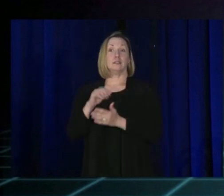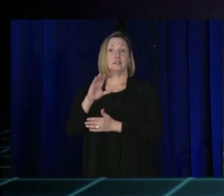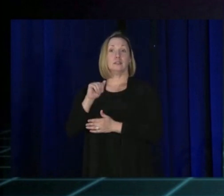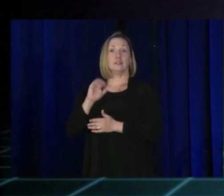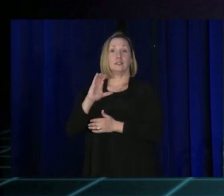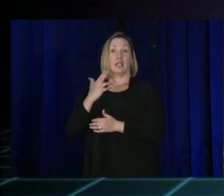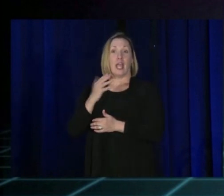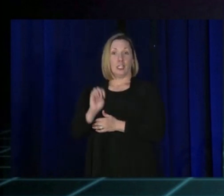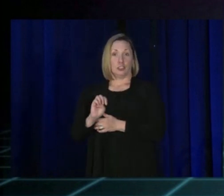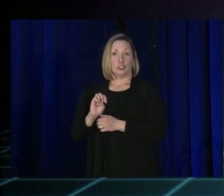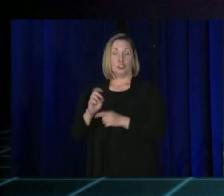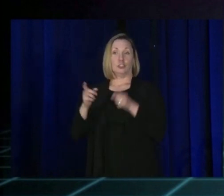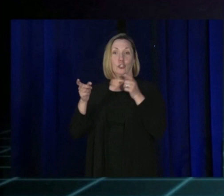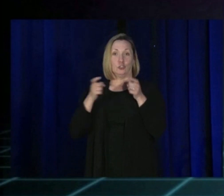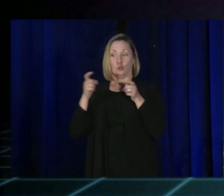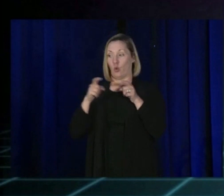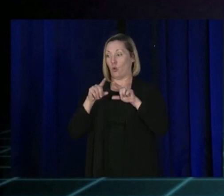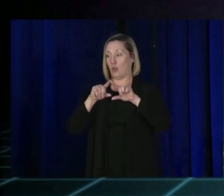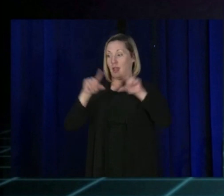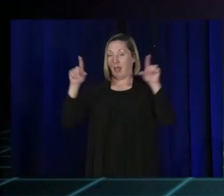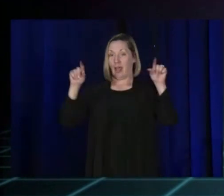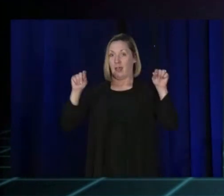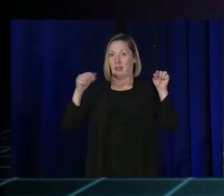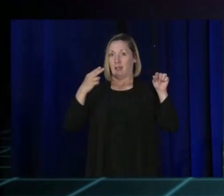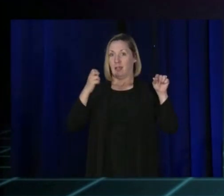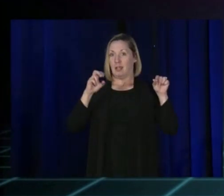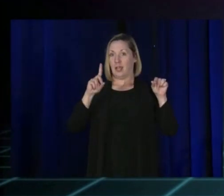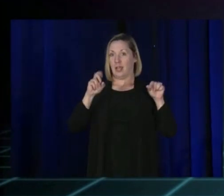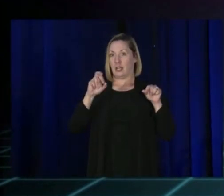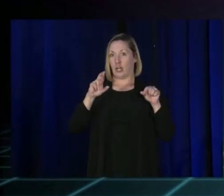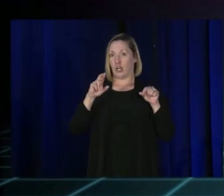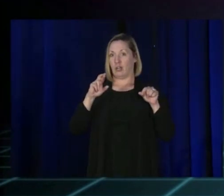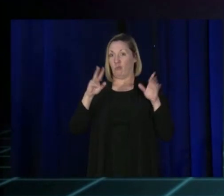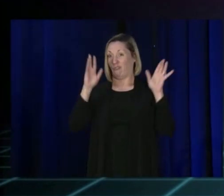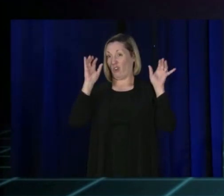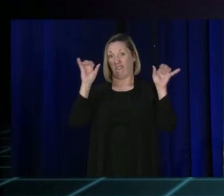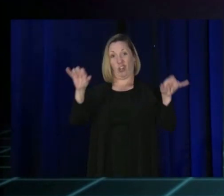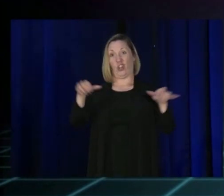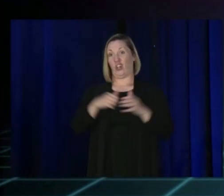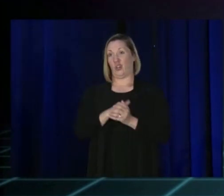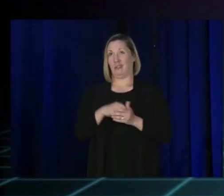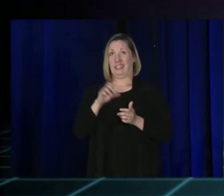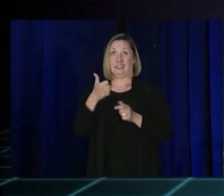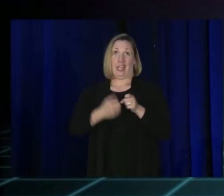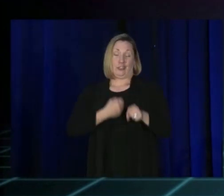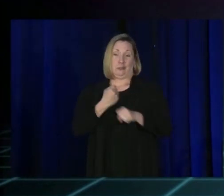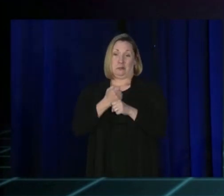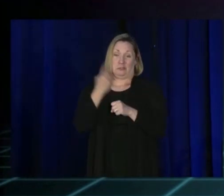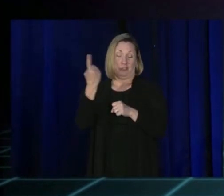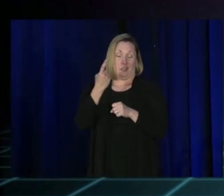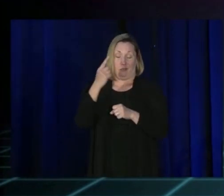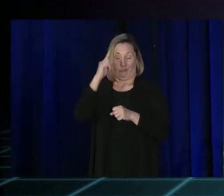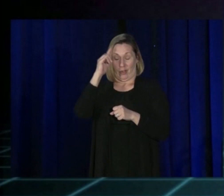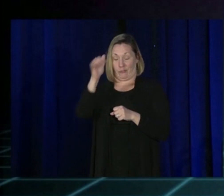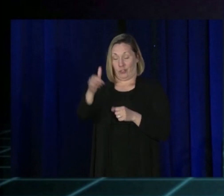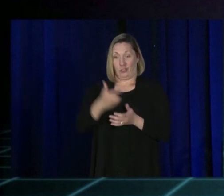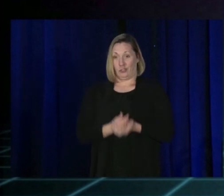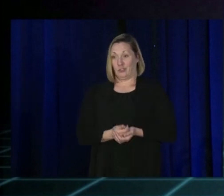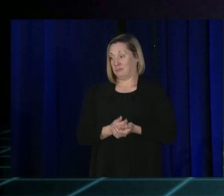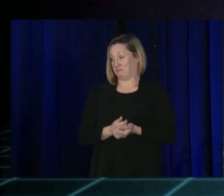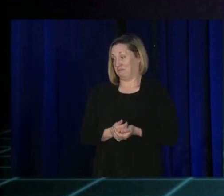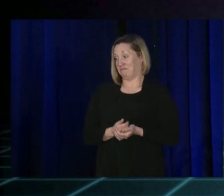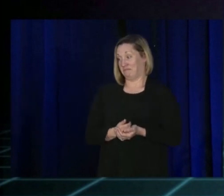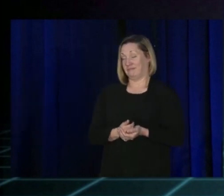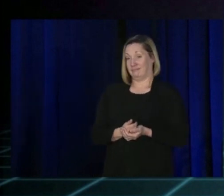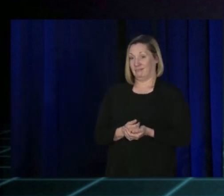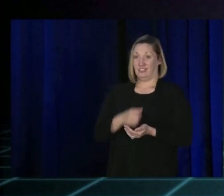control header, which basically is forever. It's like 10 years or something like that. You won't even have your